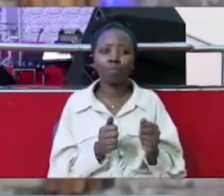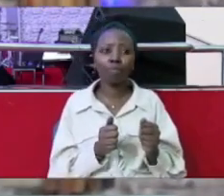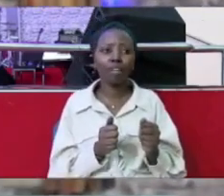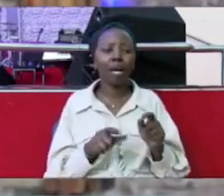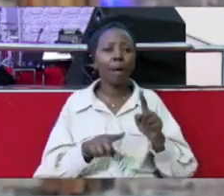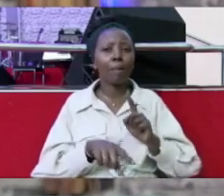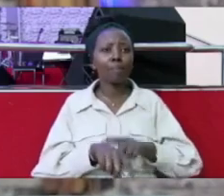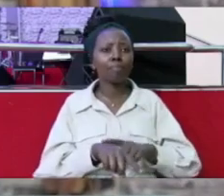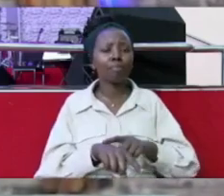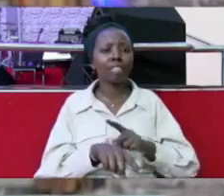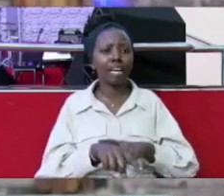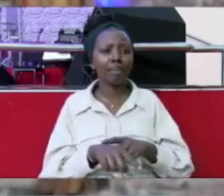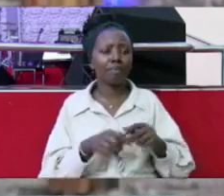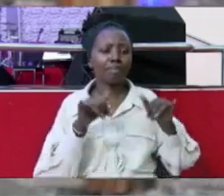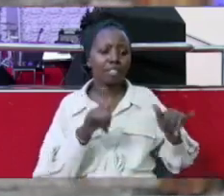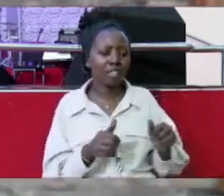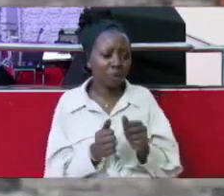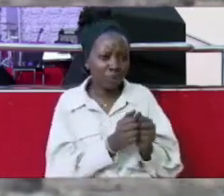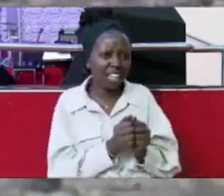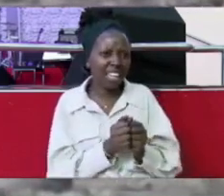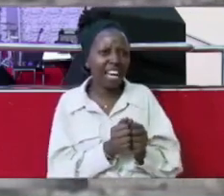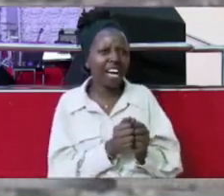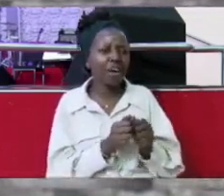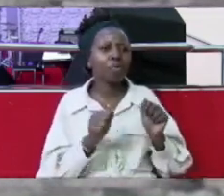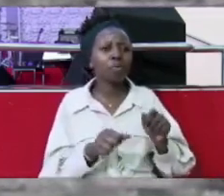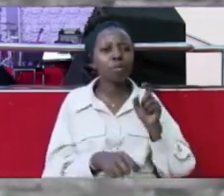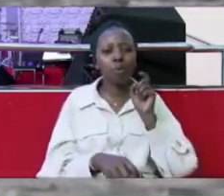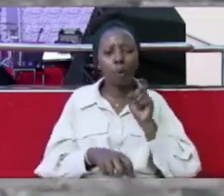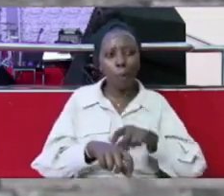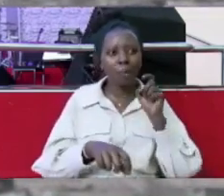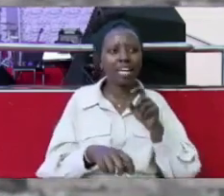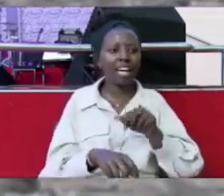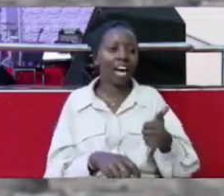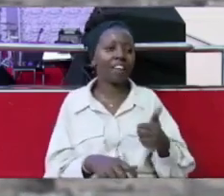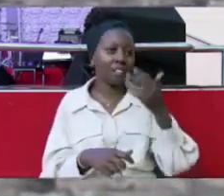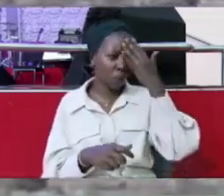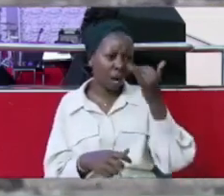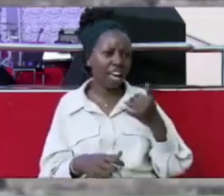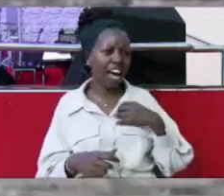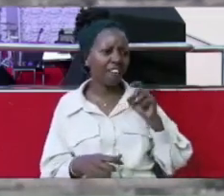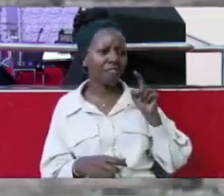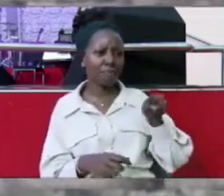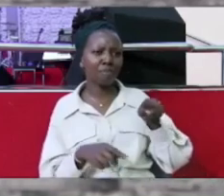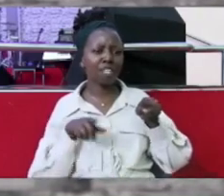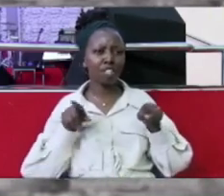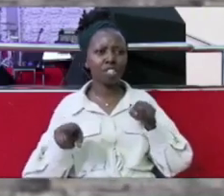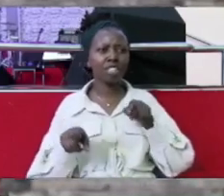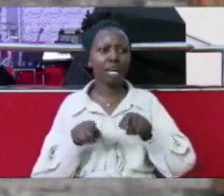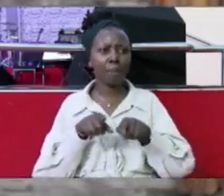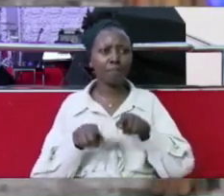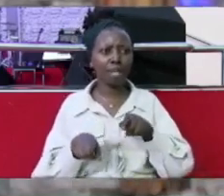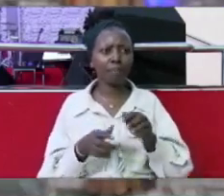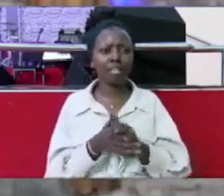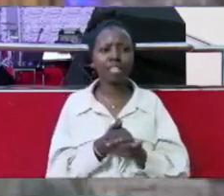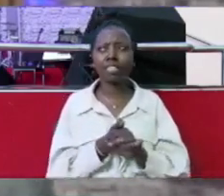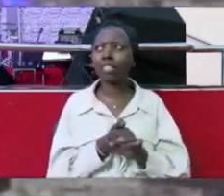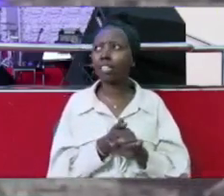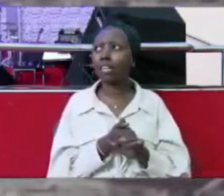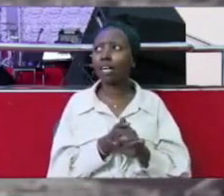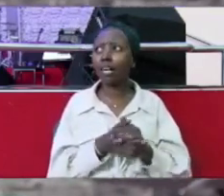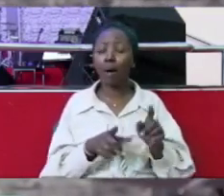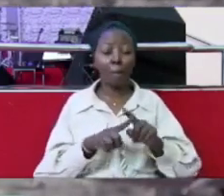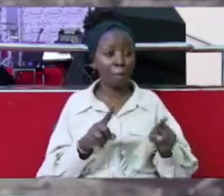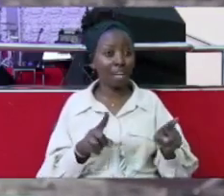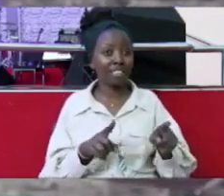na uchungu sana. But for them to outlive the winter season, na ili waweze kudumu na wakati wa baridi upite, they are supposed to stay